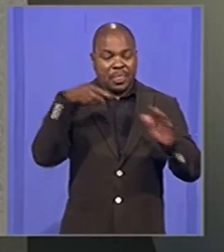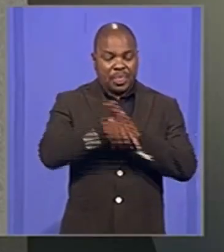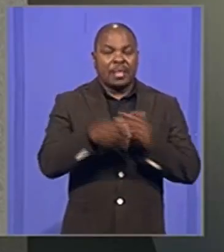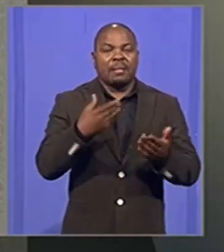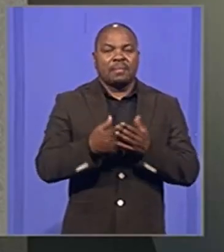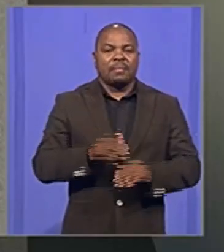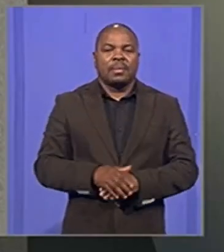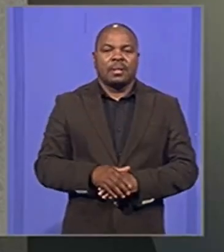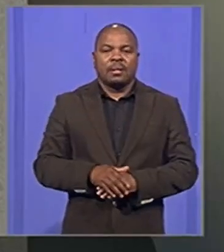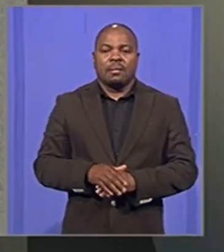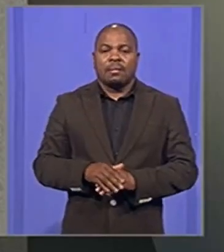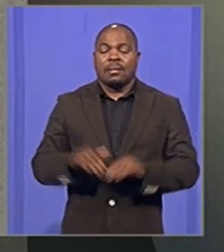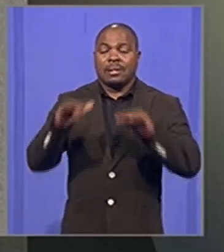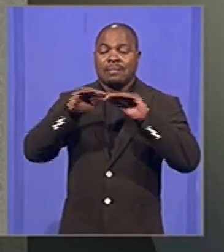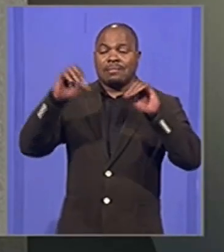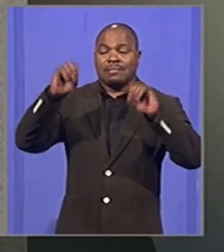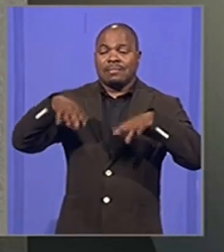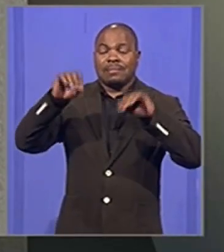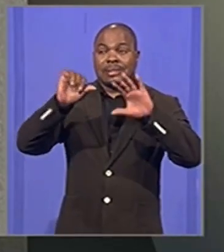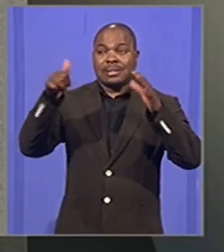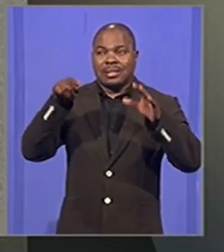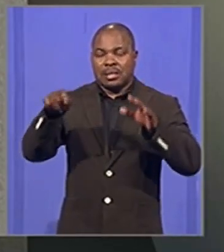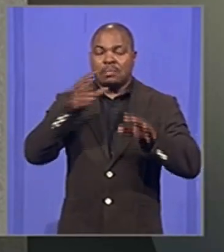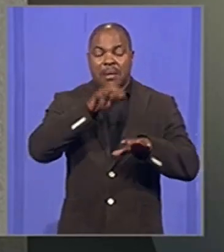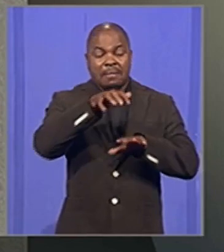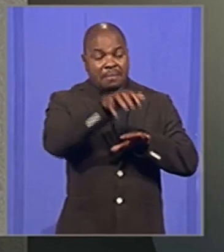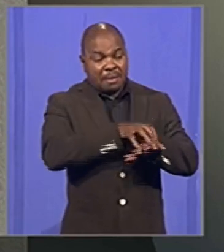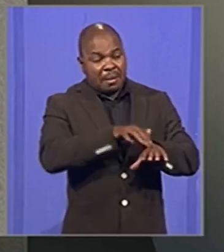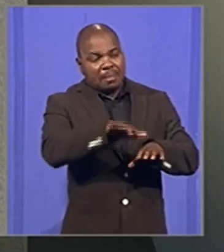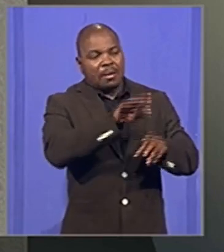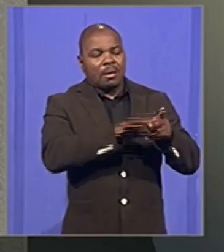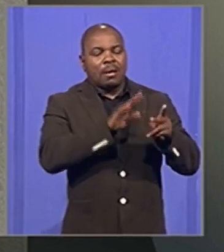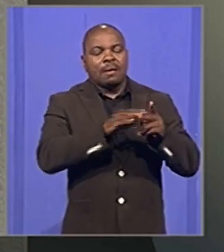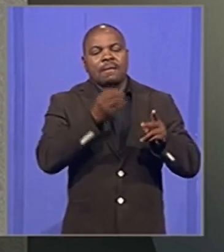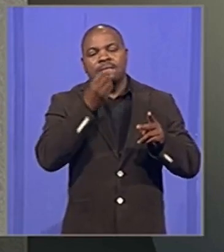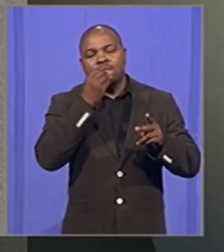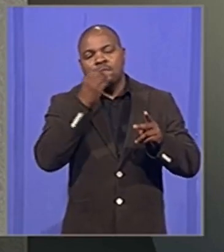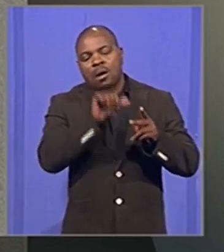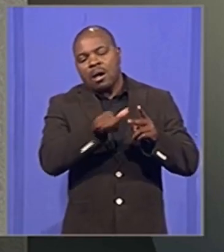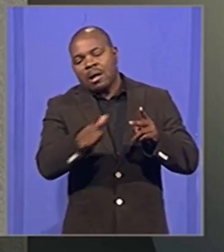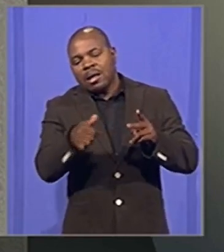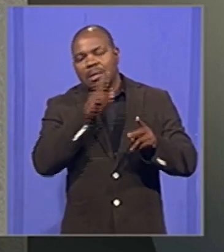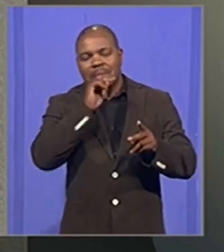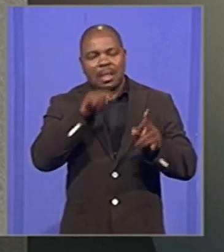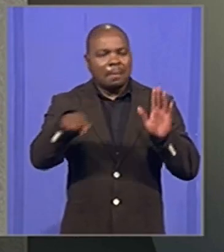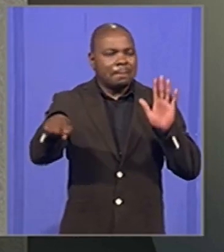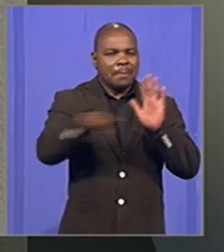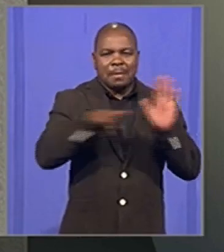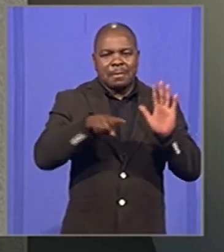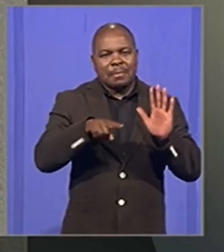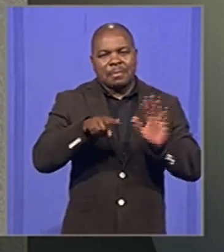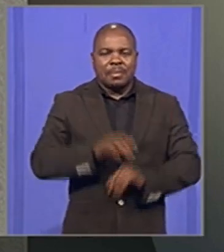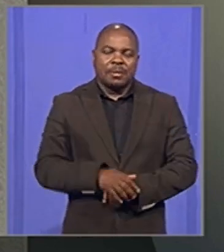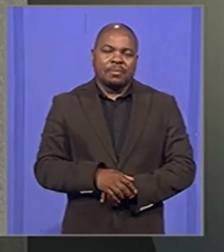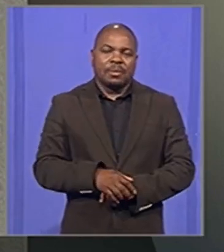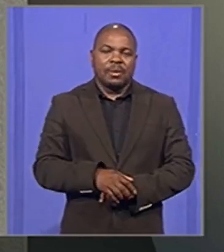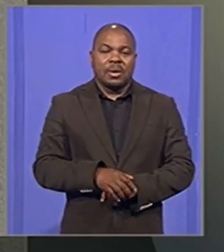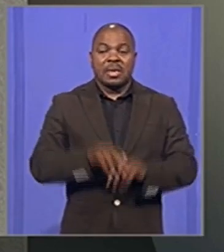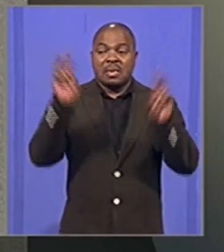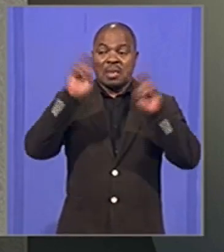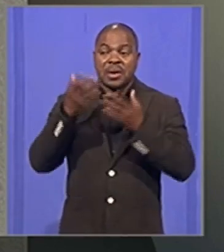Stage 6 pushes the agricultural sector and the entire food chain into the red or empty tank.